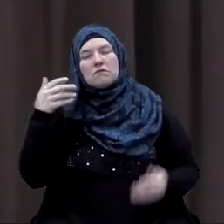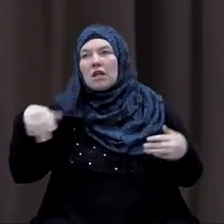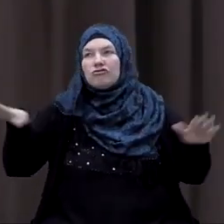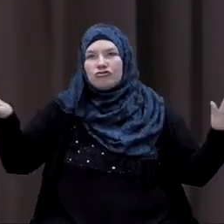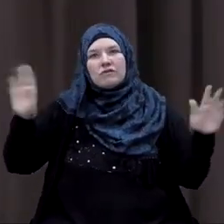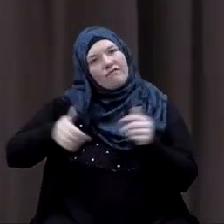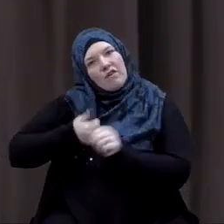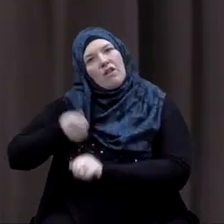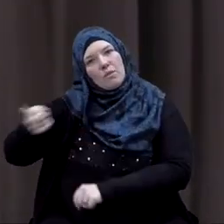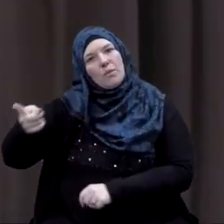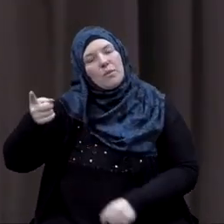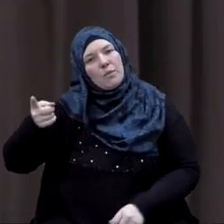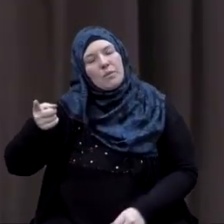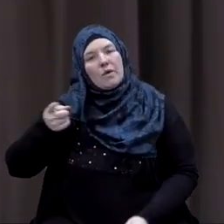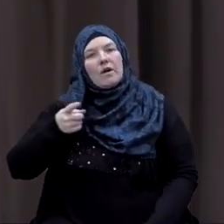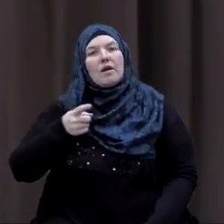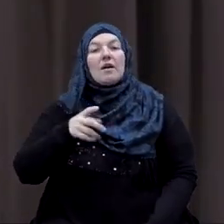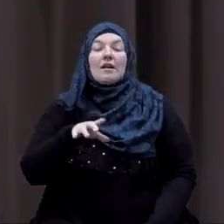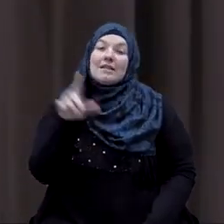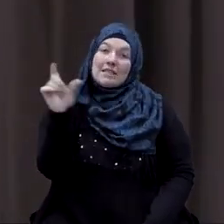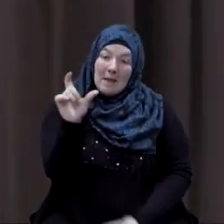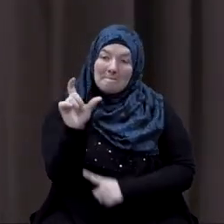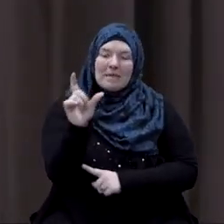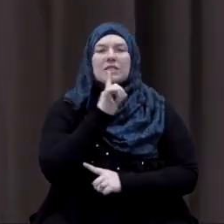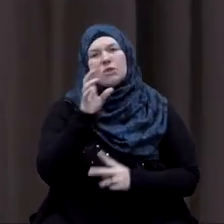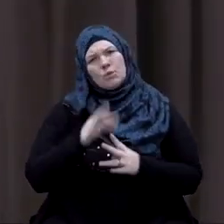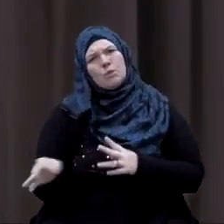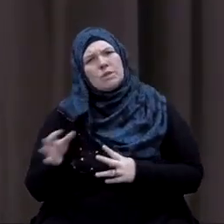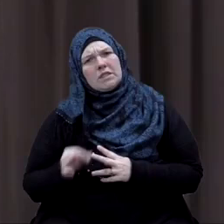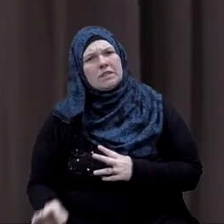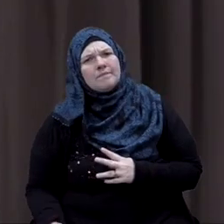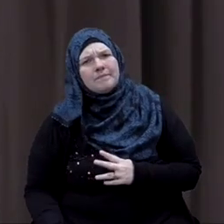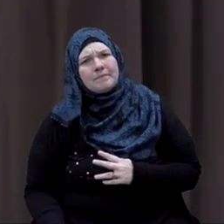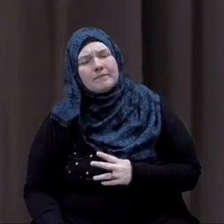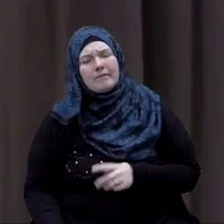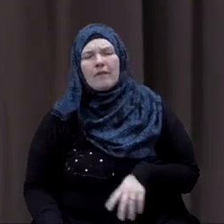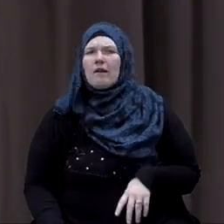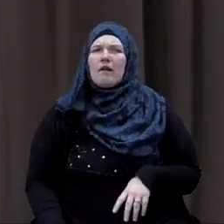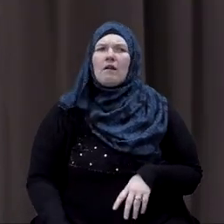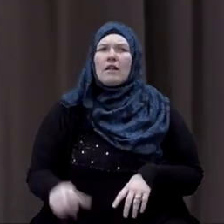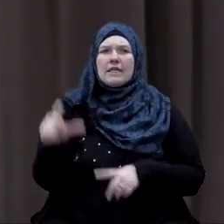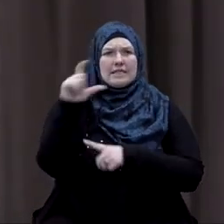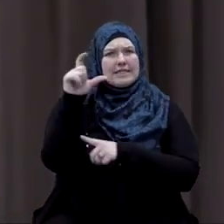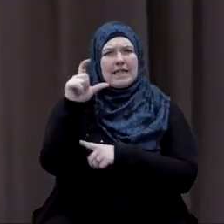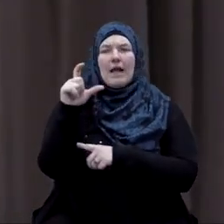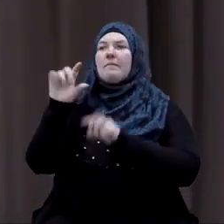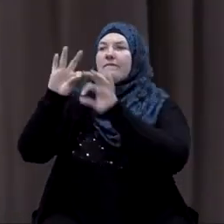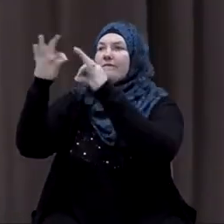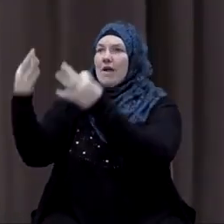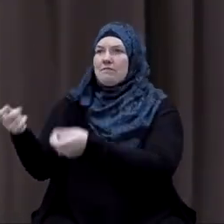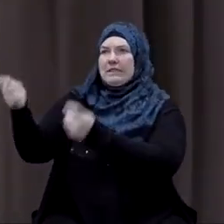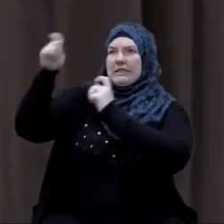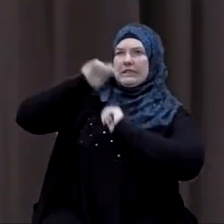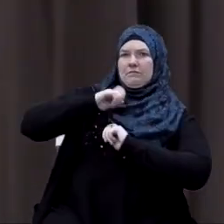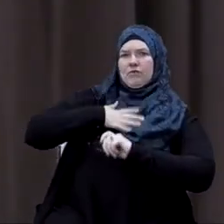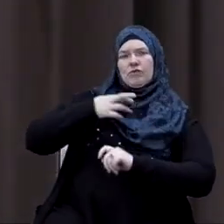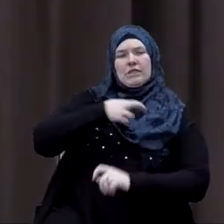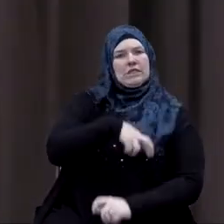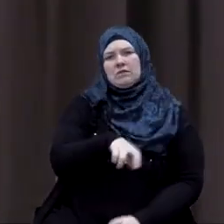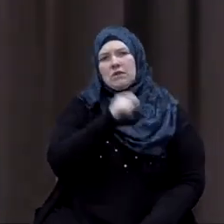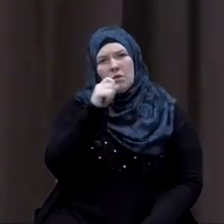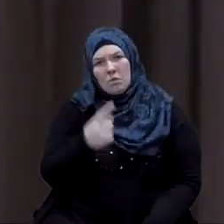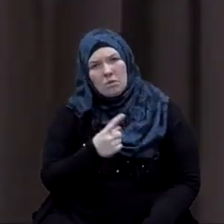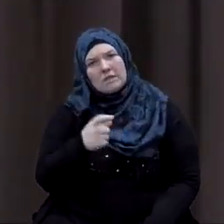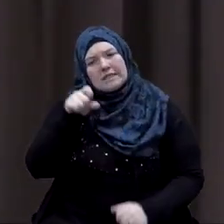Islam is a willful, voluntary choice. It is not something you inherit from your family. It is